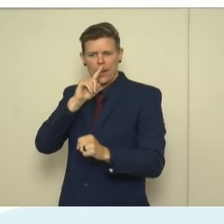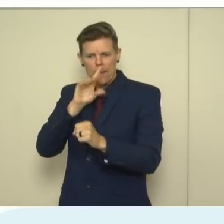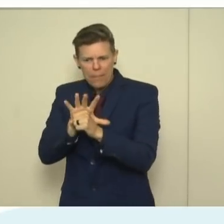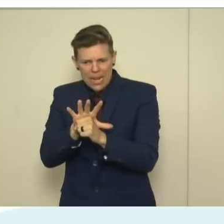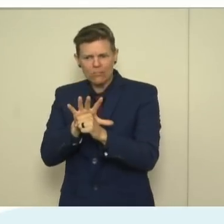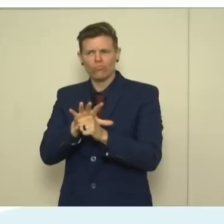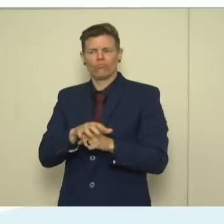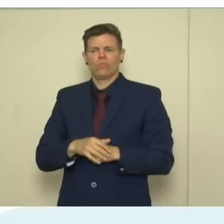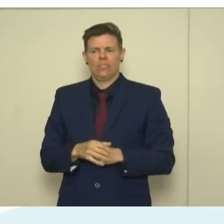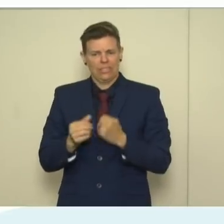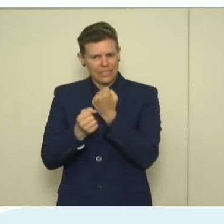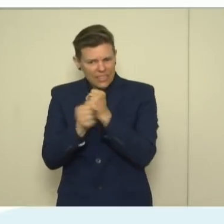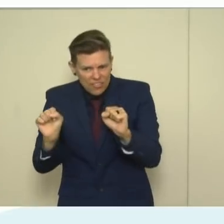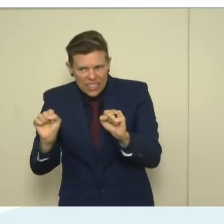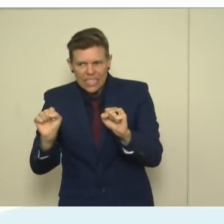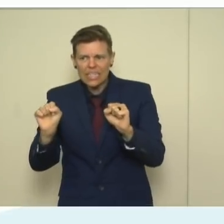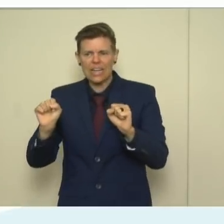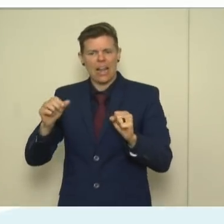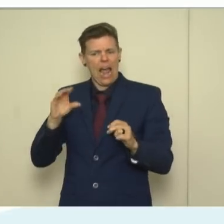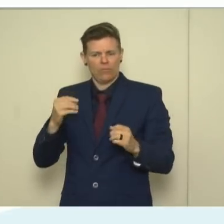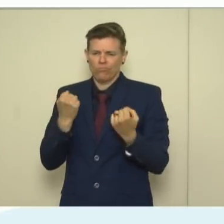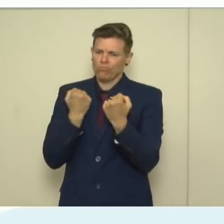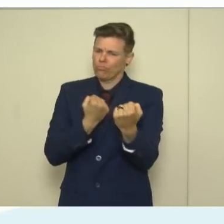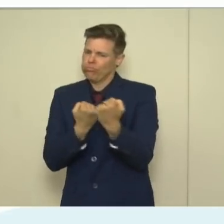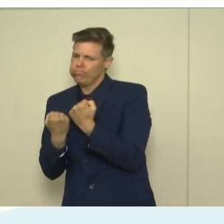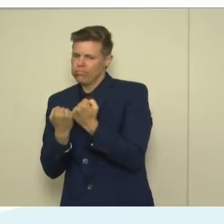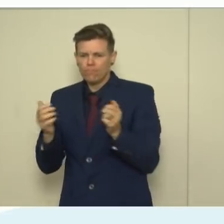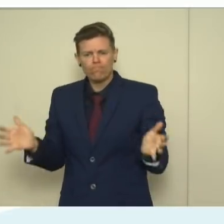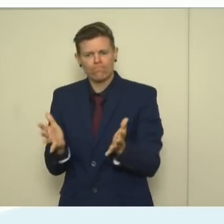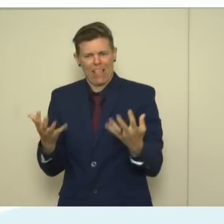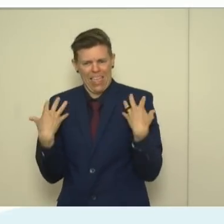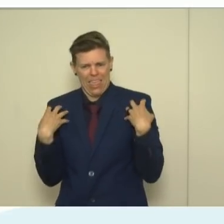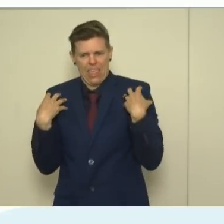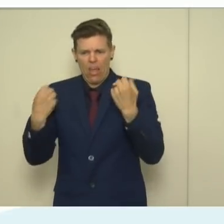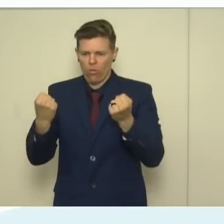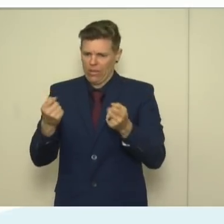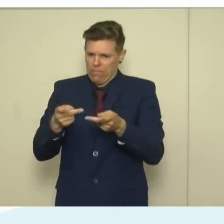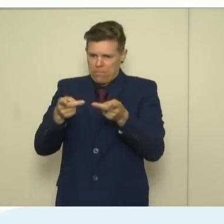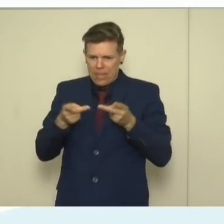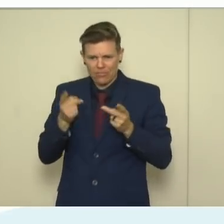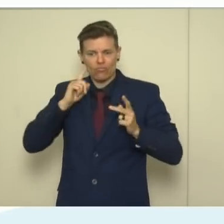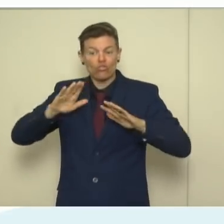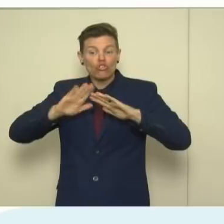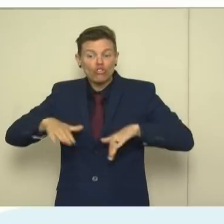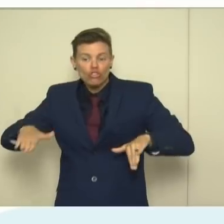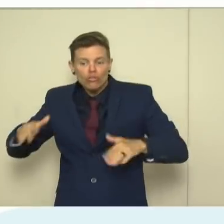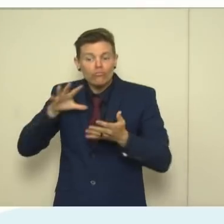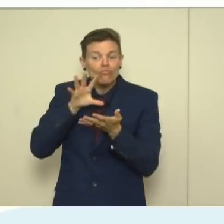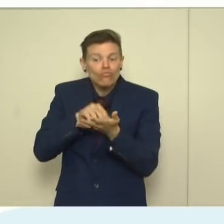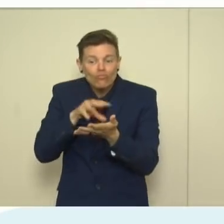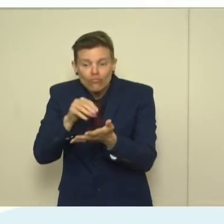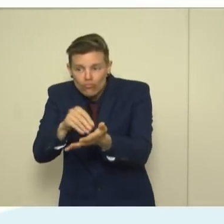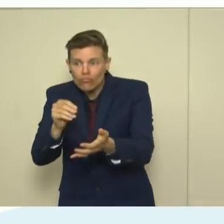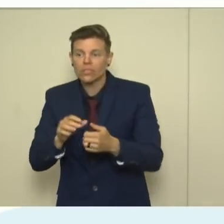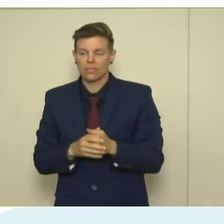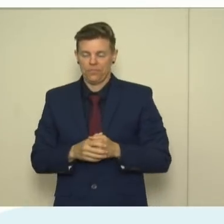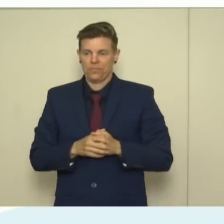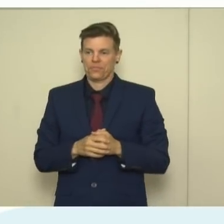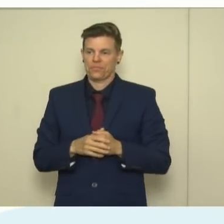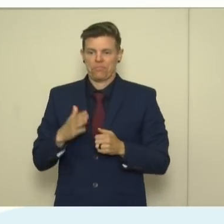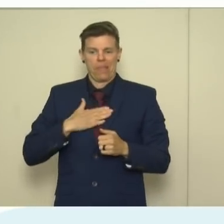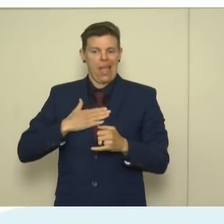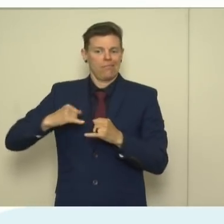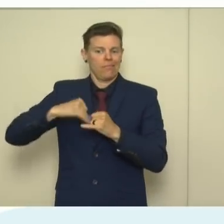are safe, nurturing, healthy places for families and children to be. Final slide where you can learn more about